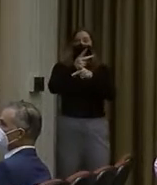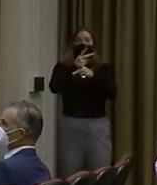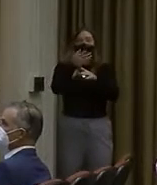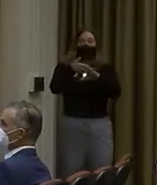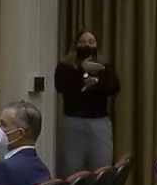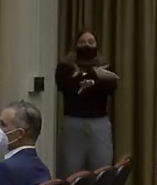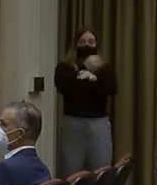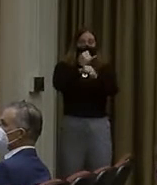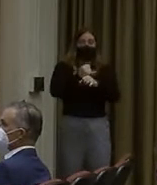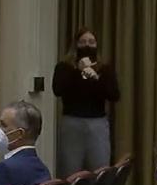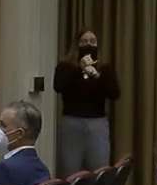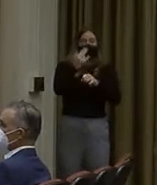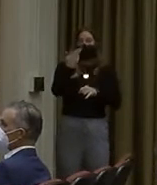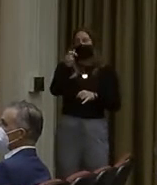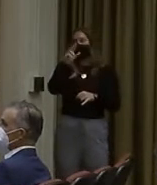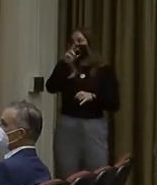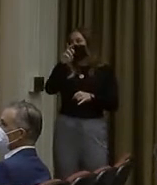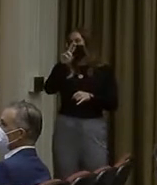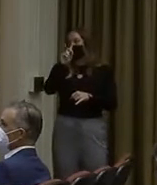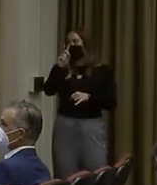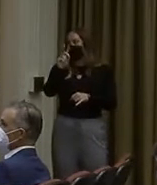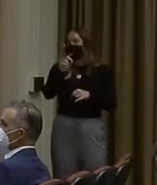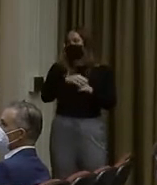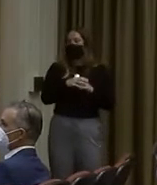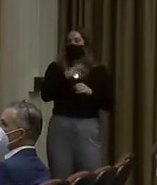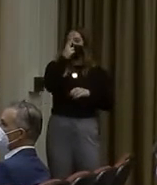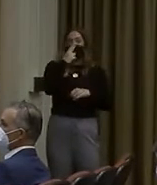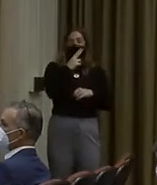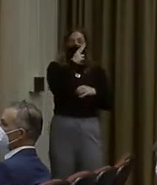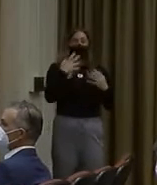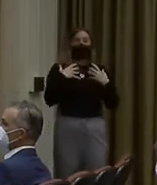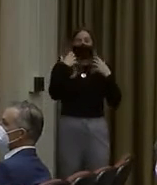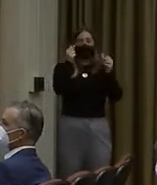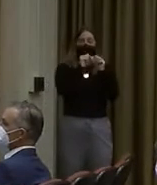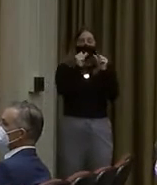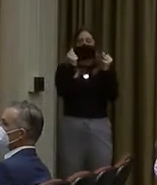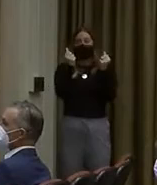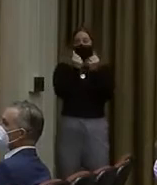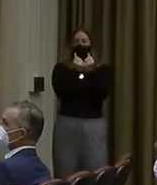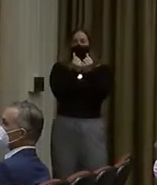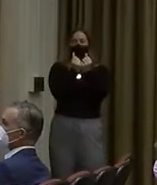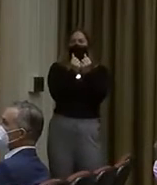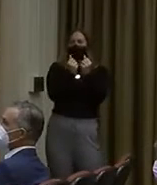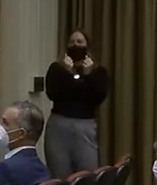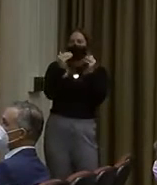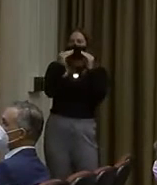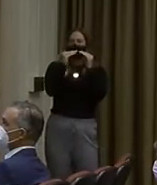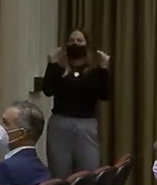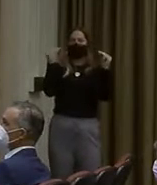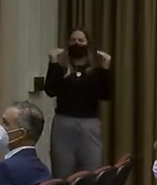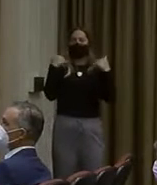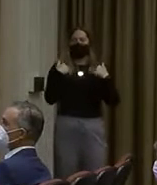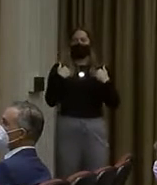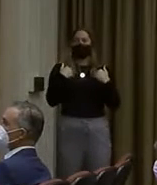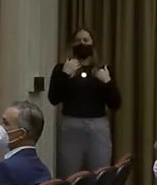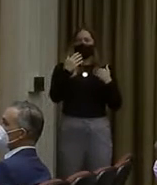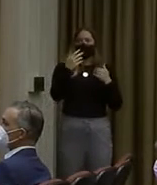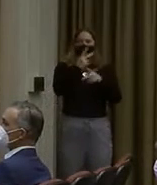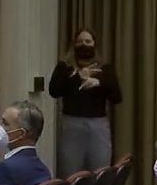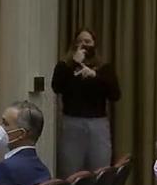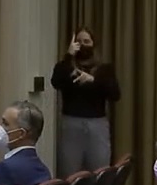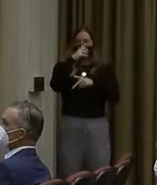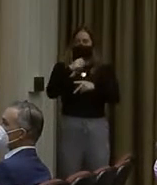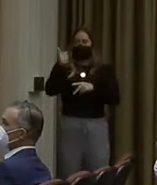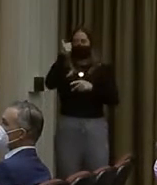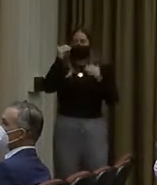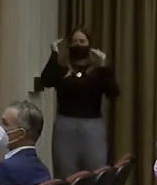Hartford Foundation and the American Hospital Association and Catholic Health Association, sets standards for better care of older adults. The standards